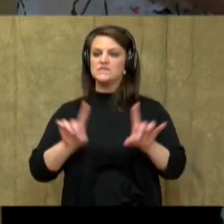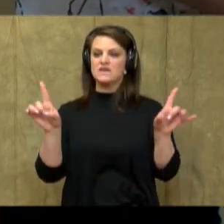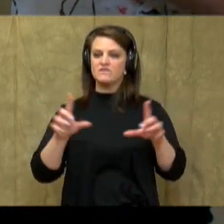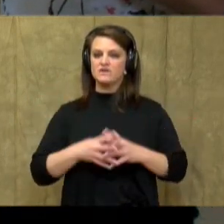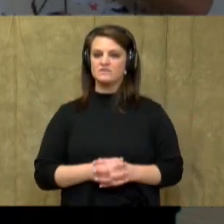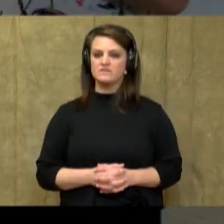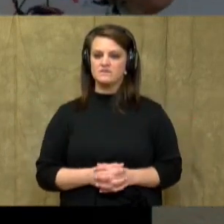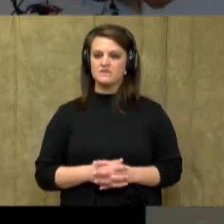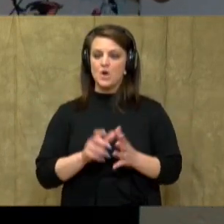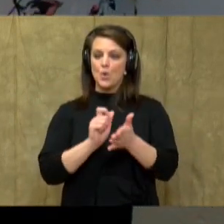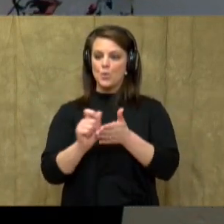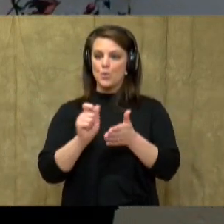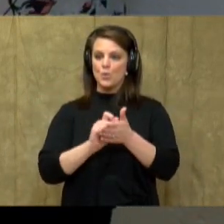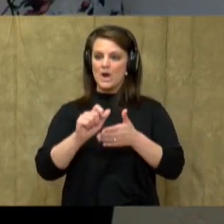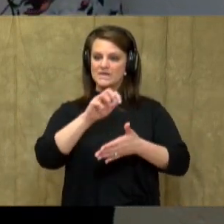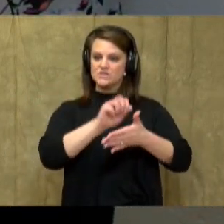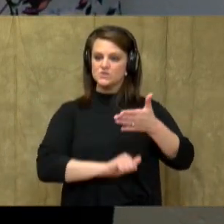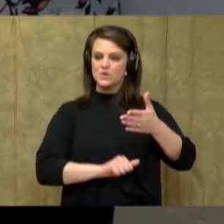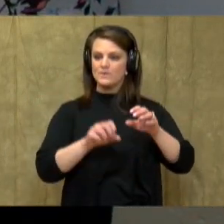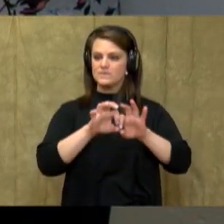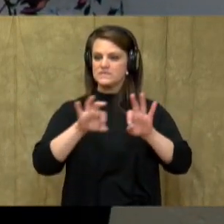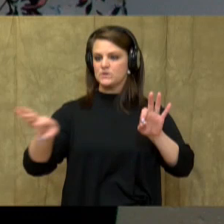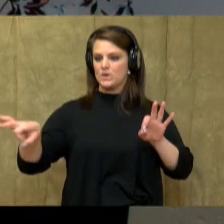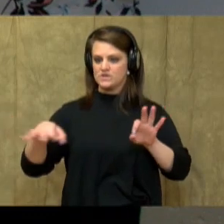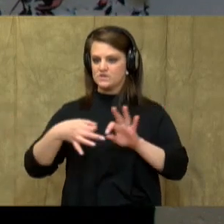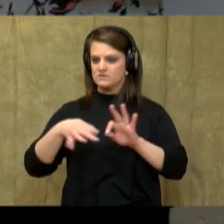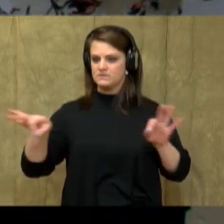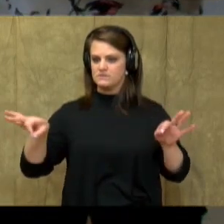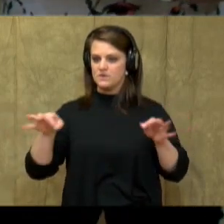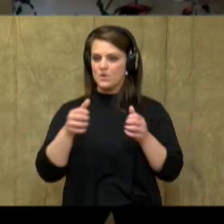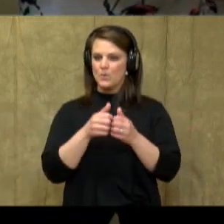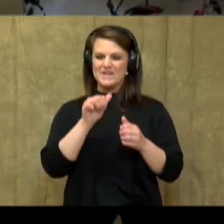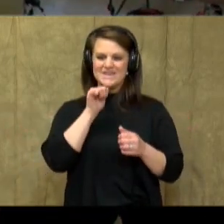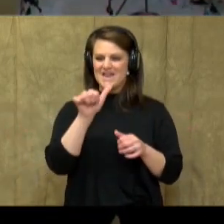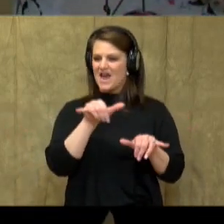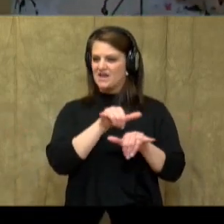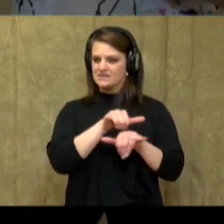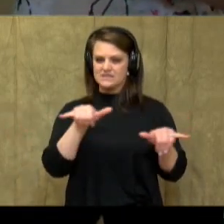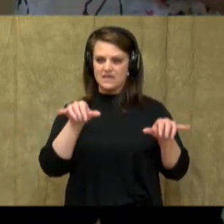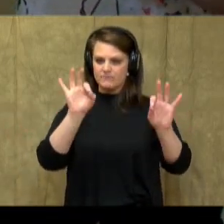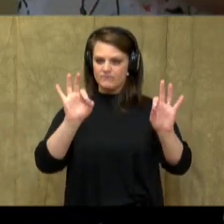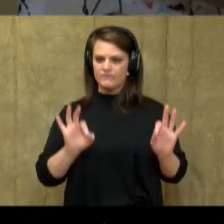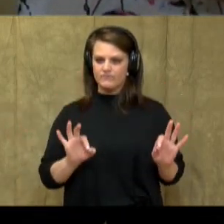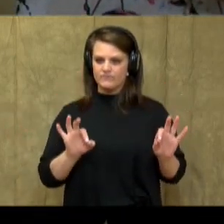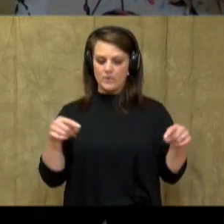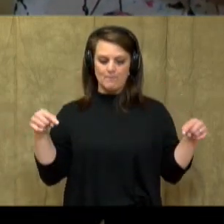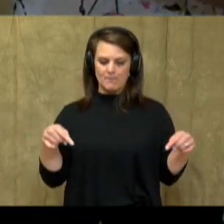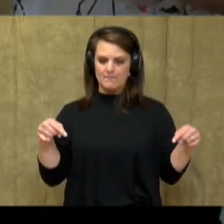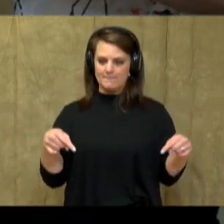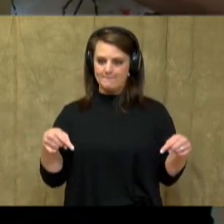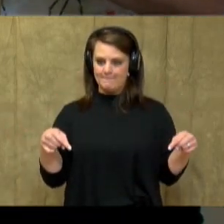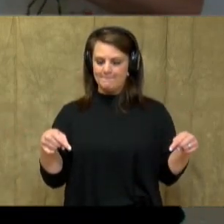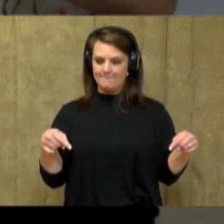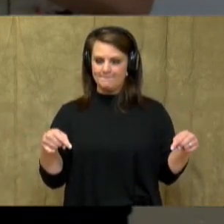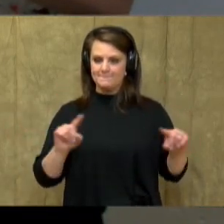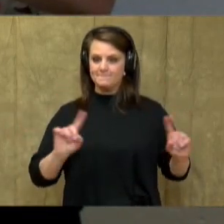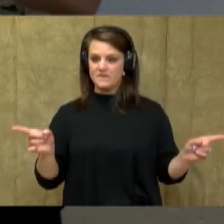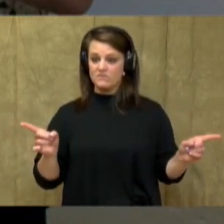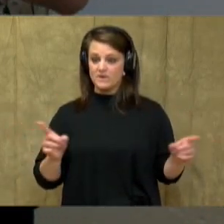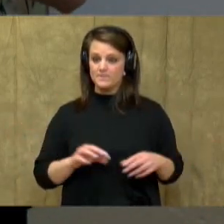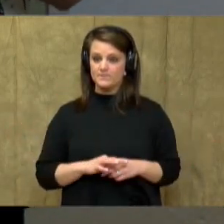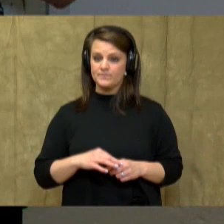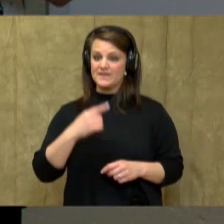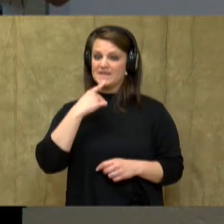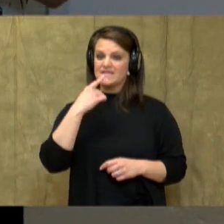want you to write a subtraction equation with unlike fractions. They have unlike denominators. I want you, and it